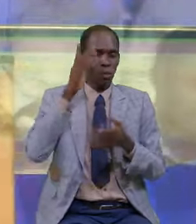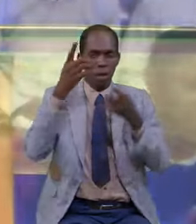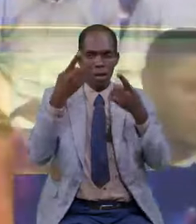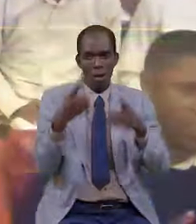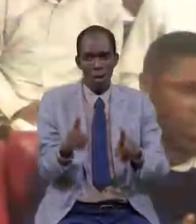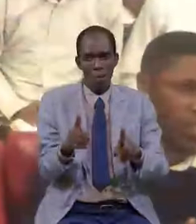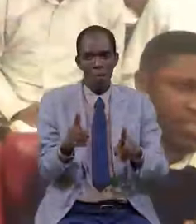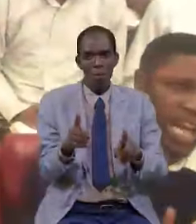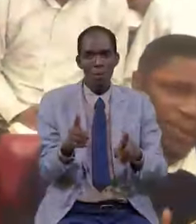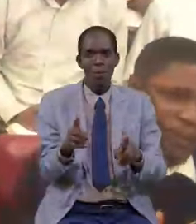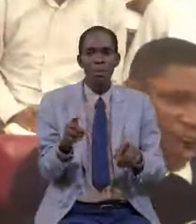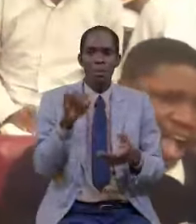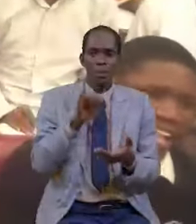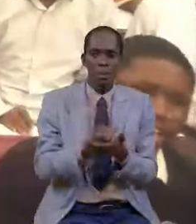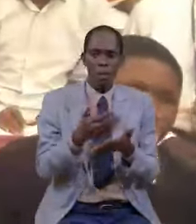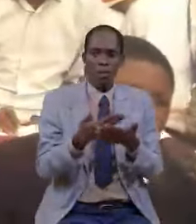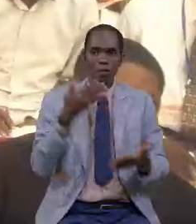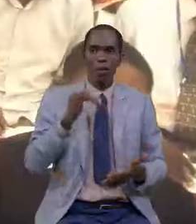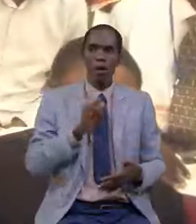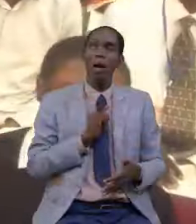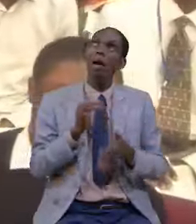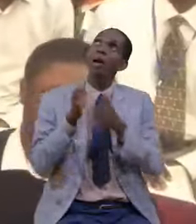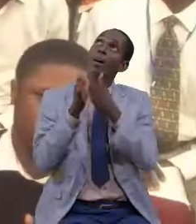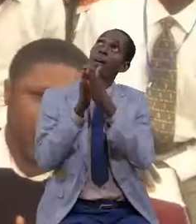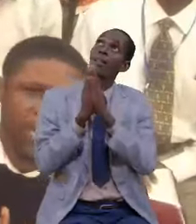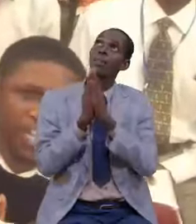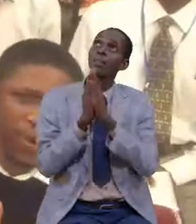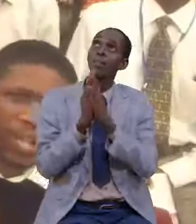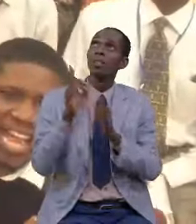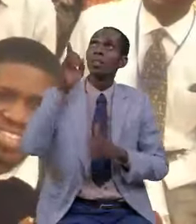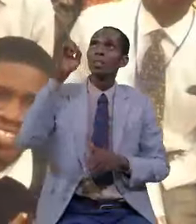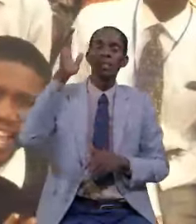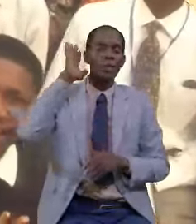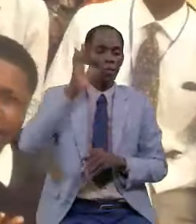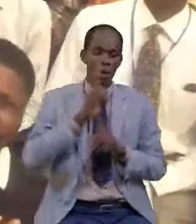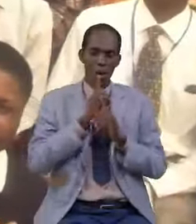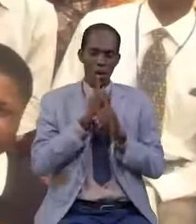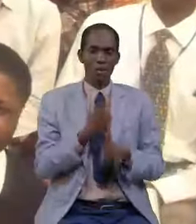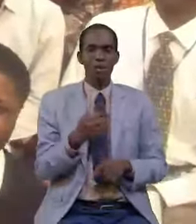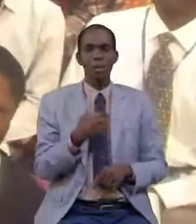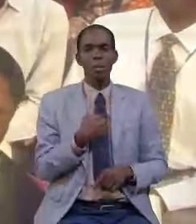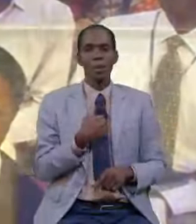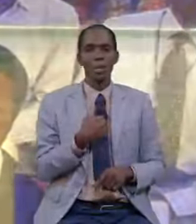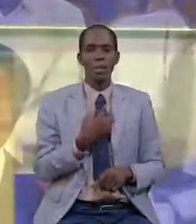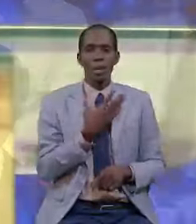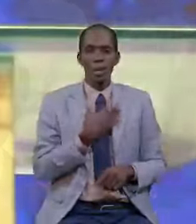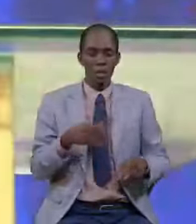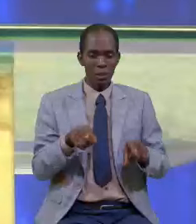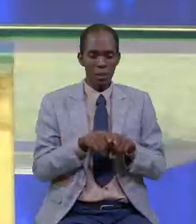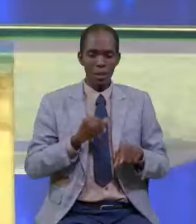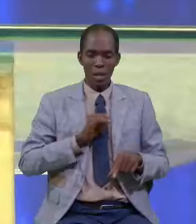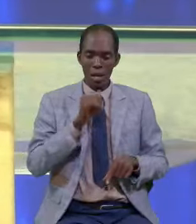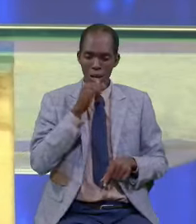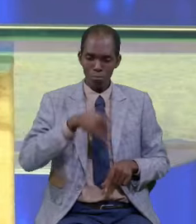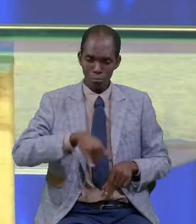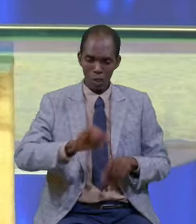before I call I he will answer he will and while I am yet speaking